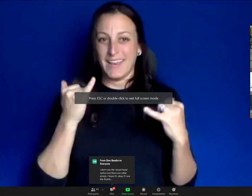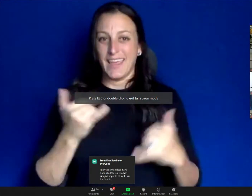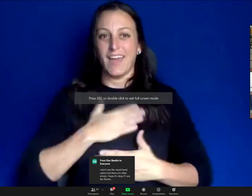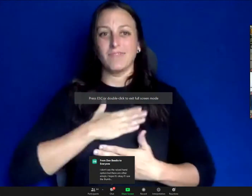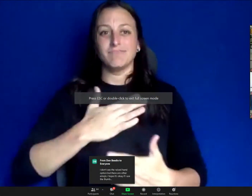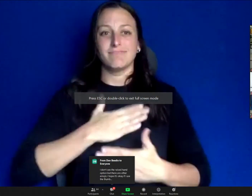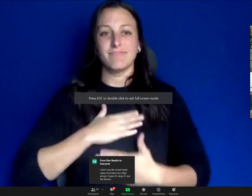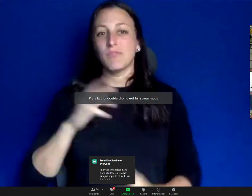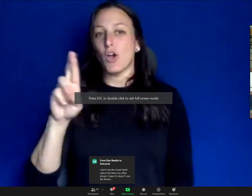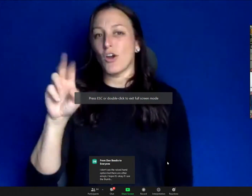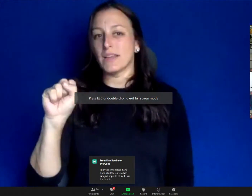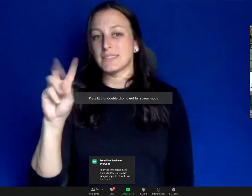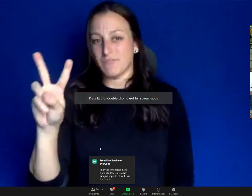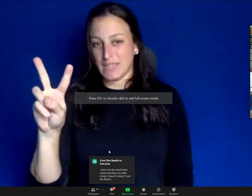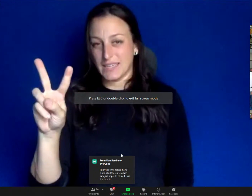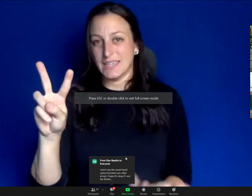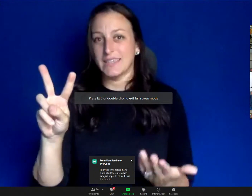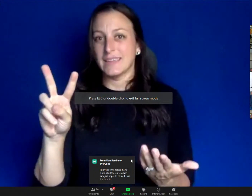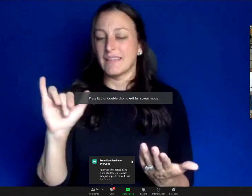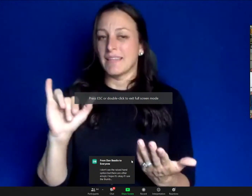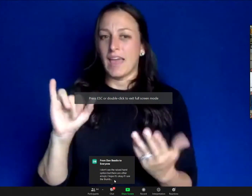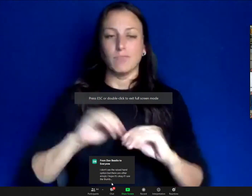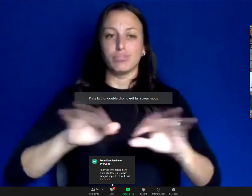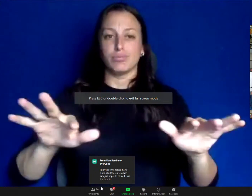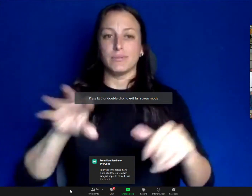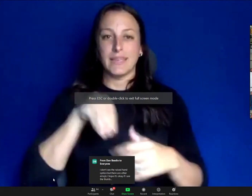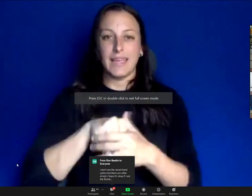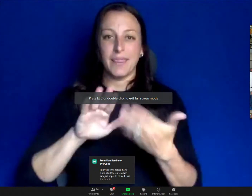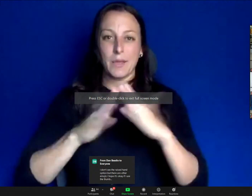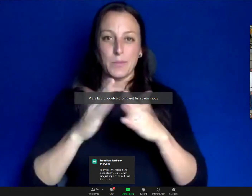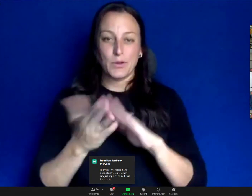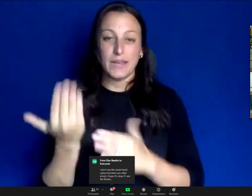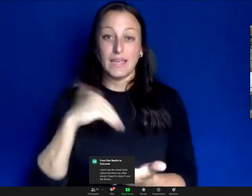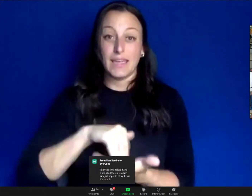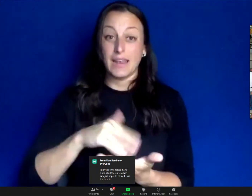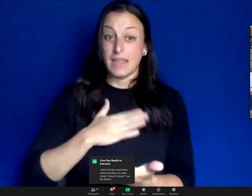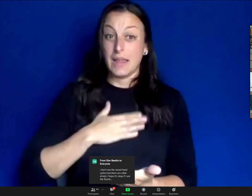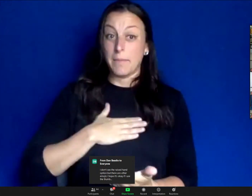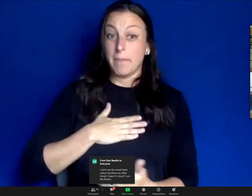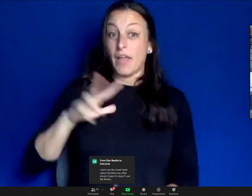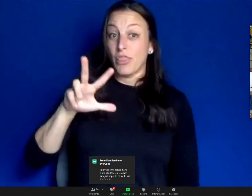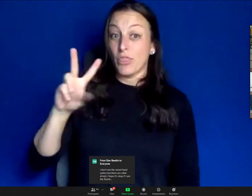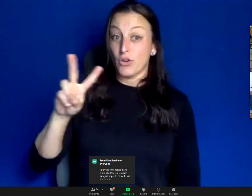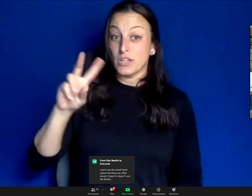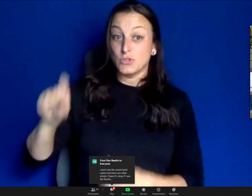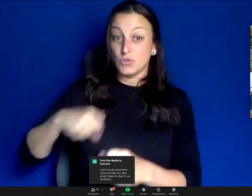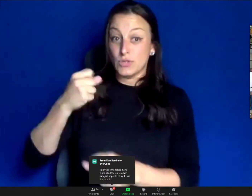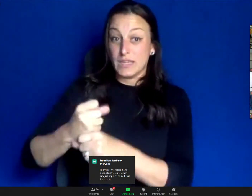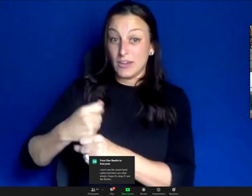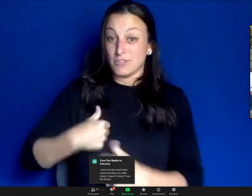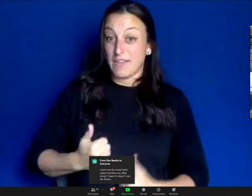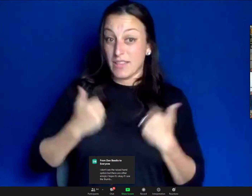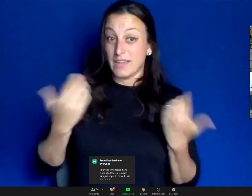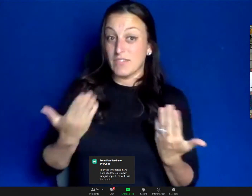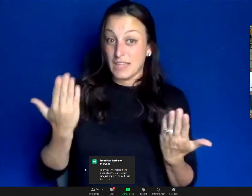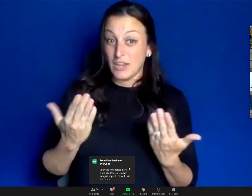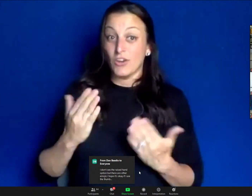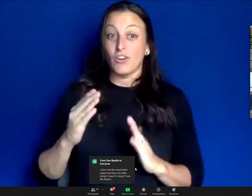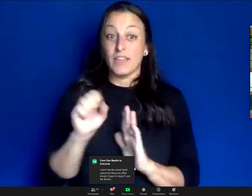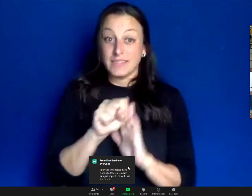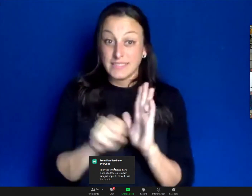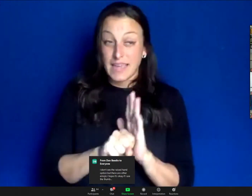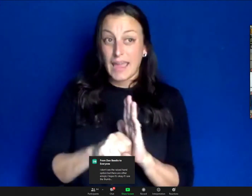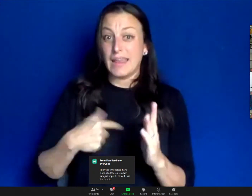syncytial virus, RSV, is back in the community. In my 32 years of living here in Colorado, practicing as a